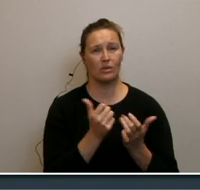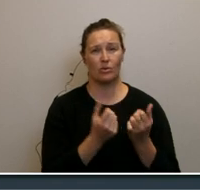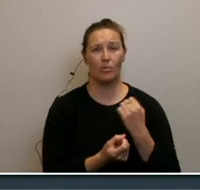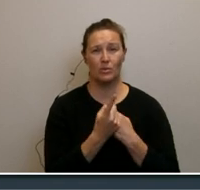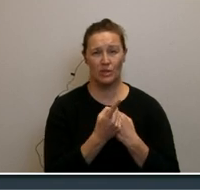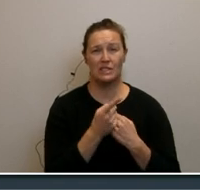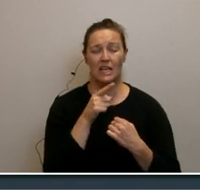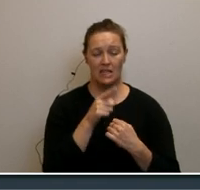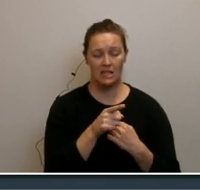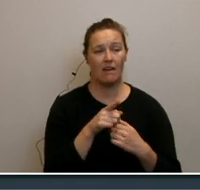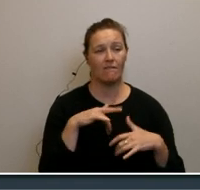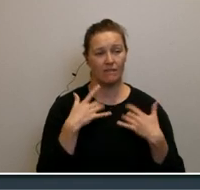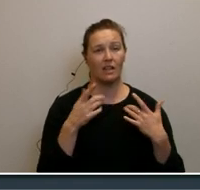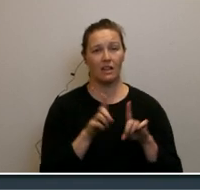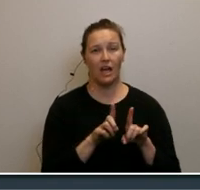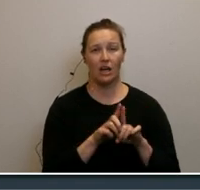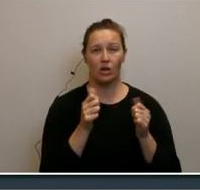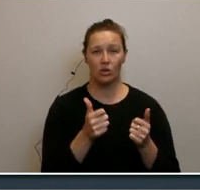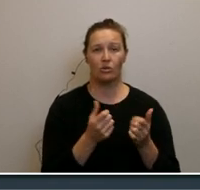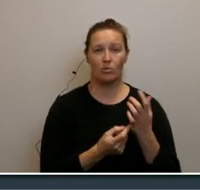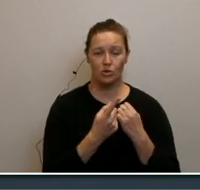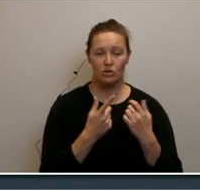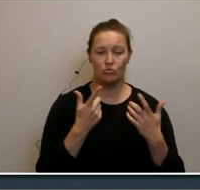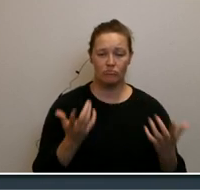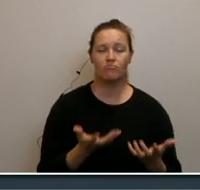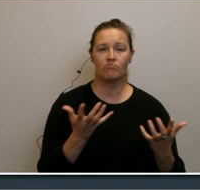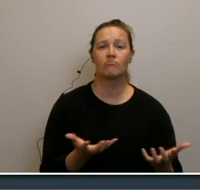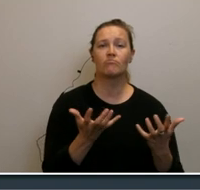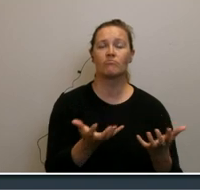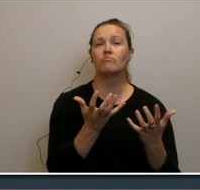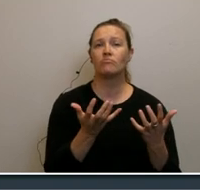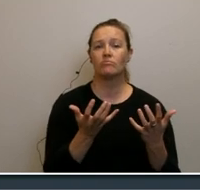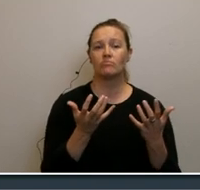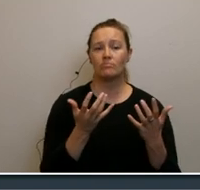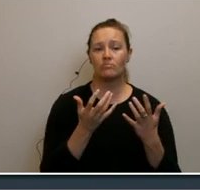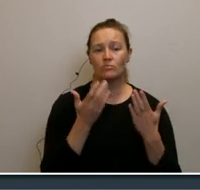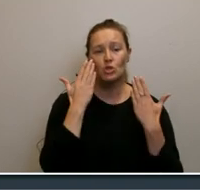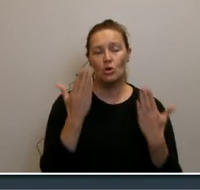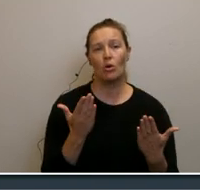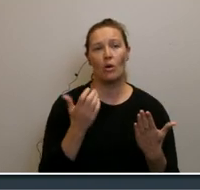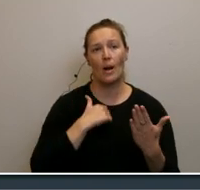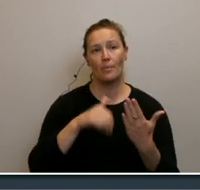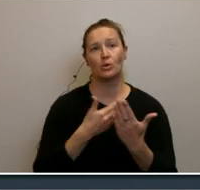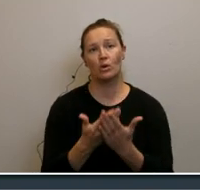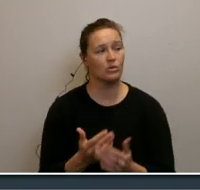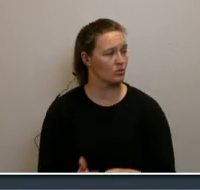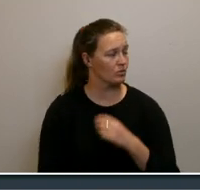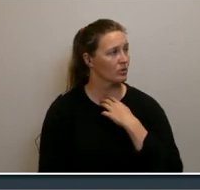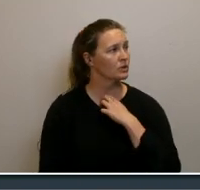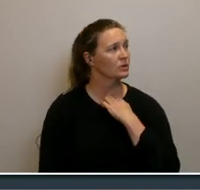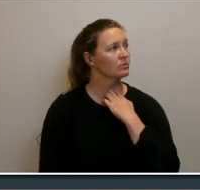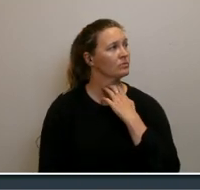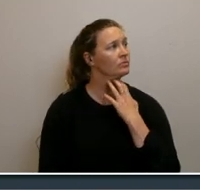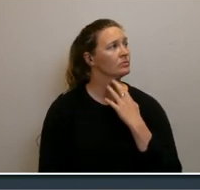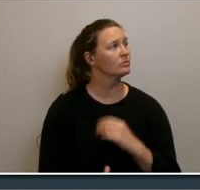the drive to follow this route to be here today to let you see what we are proposing. I